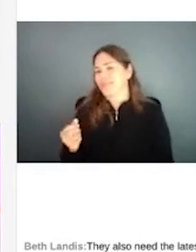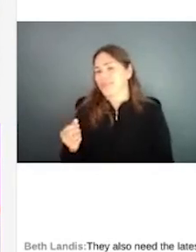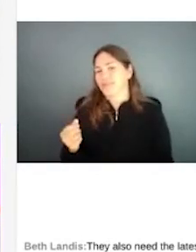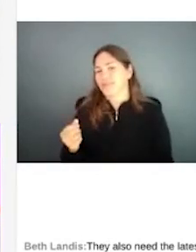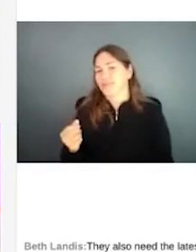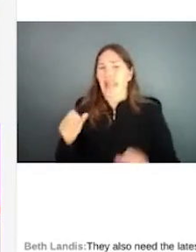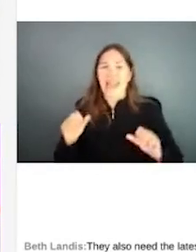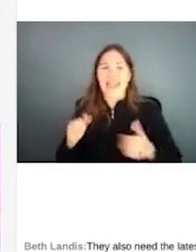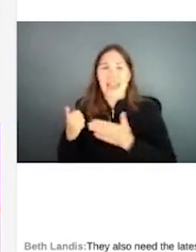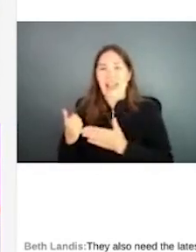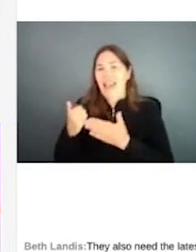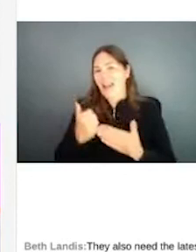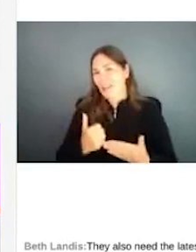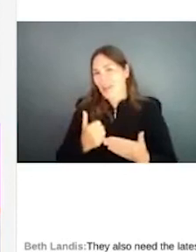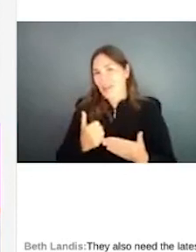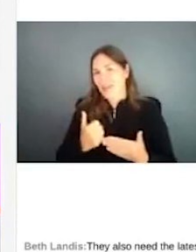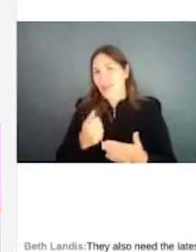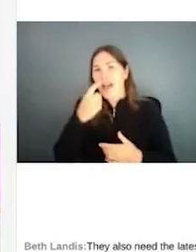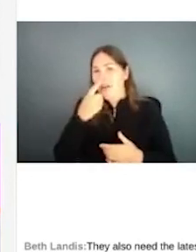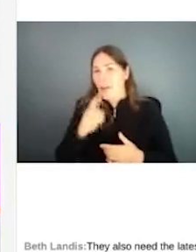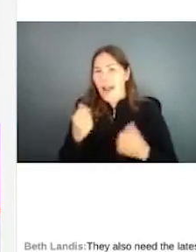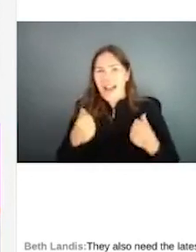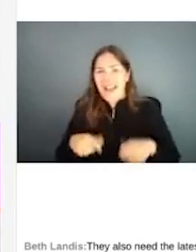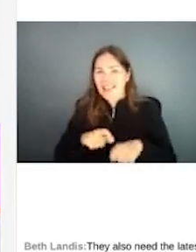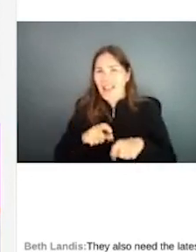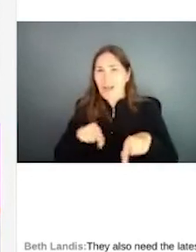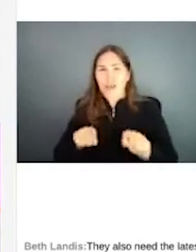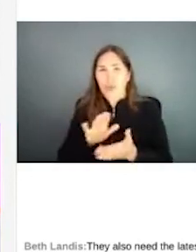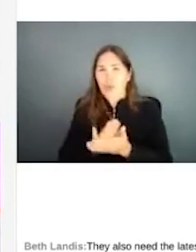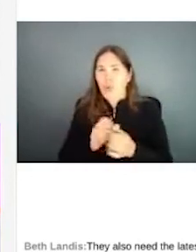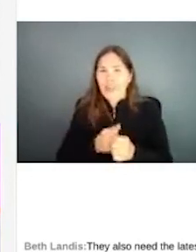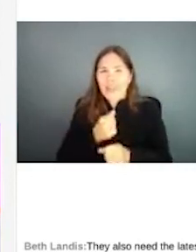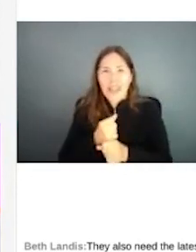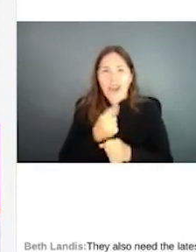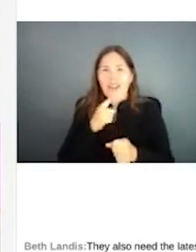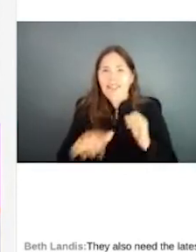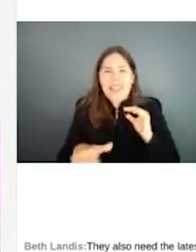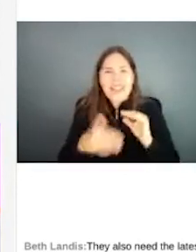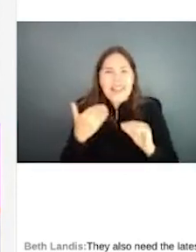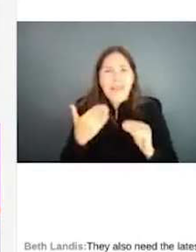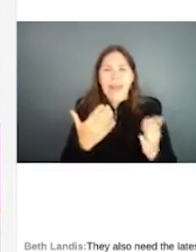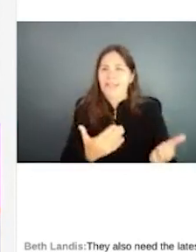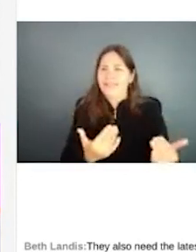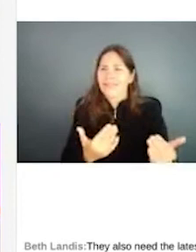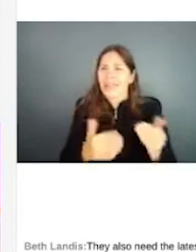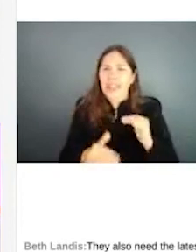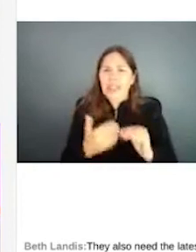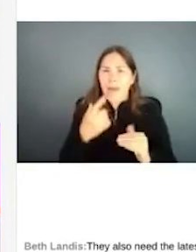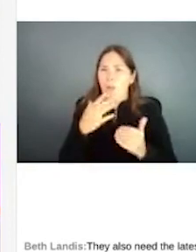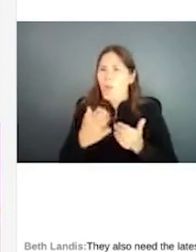I can help. I don't mind at any time during the school year if anyone emails me for any reason